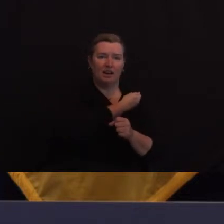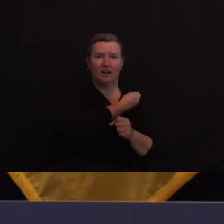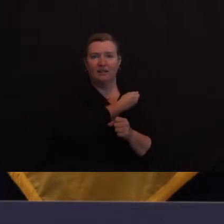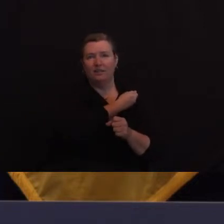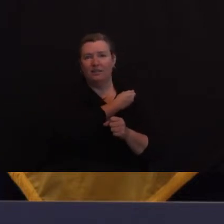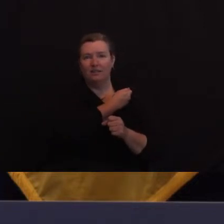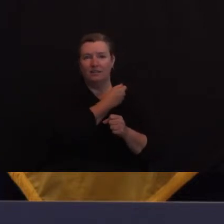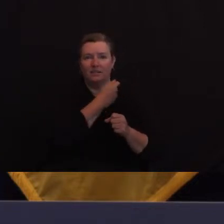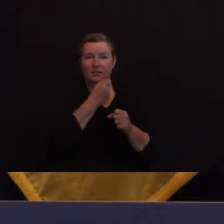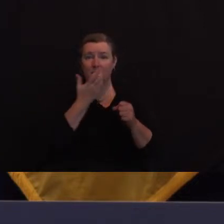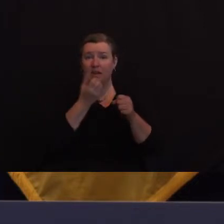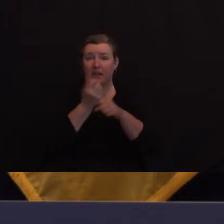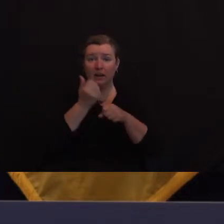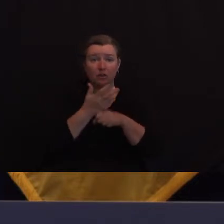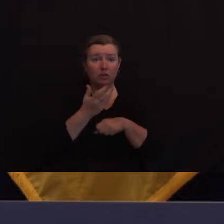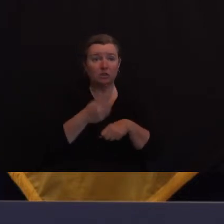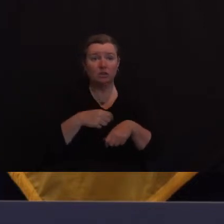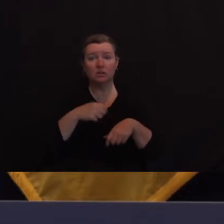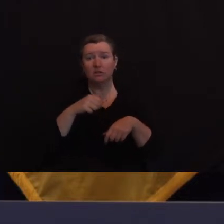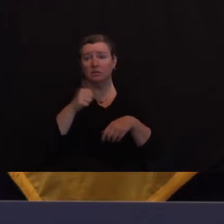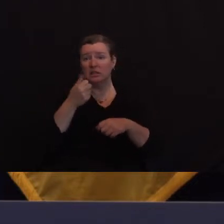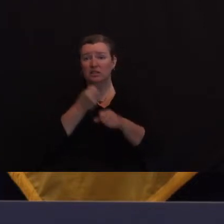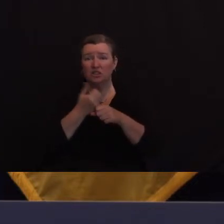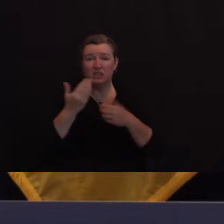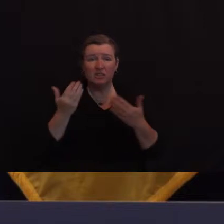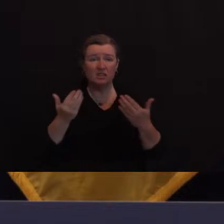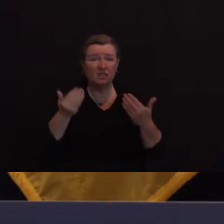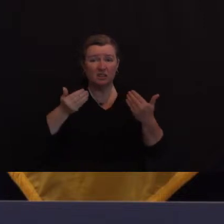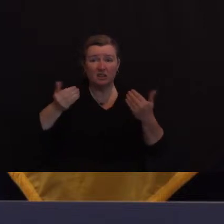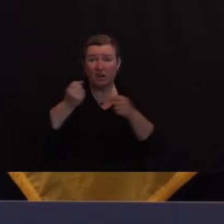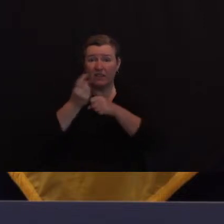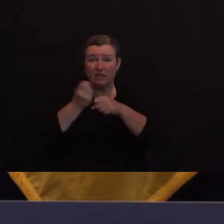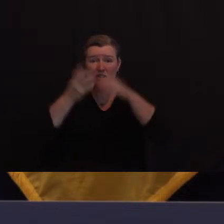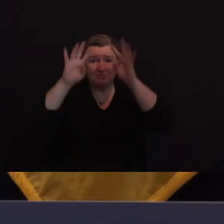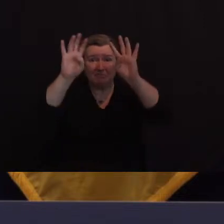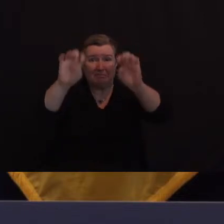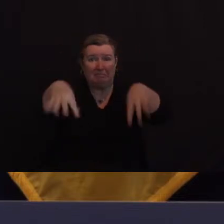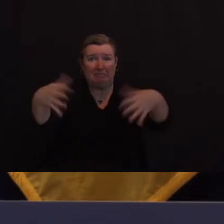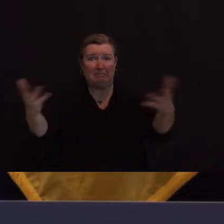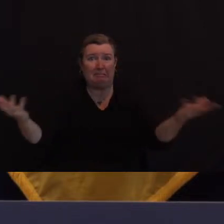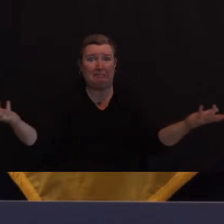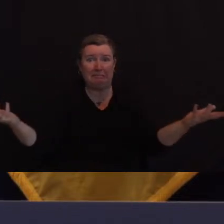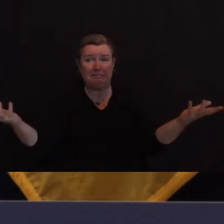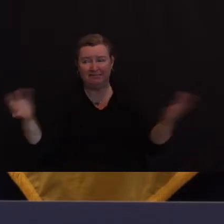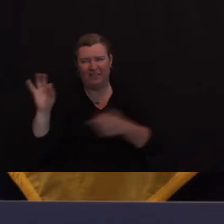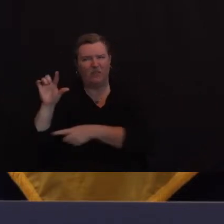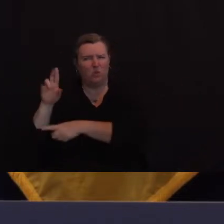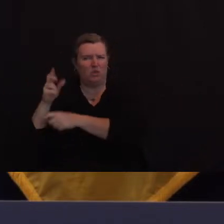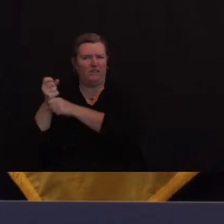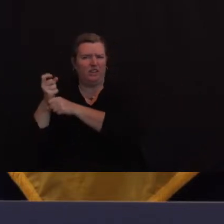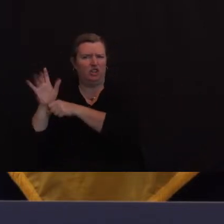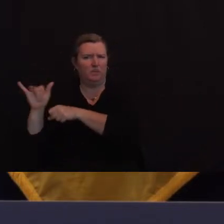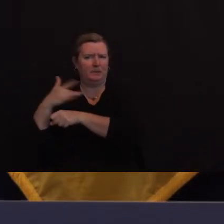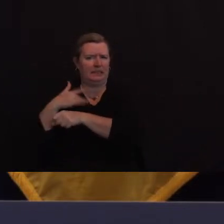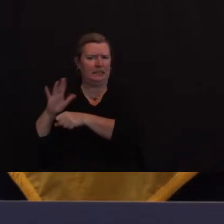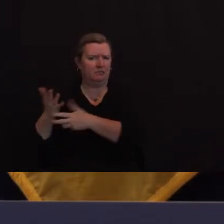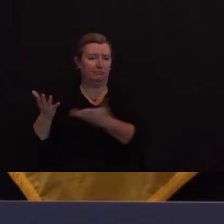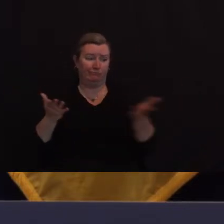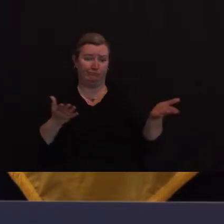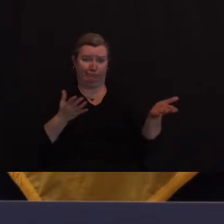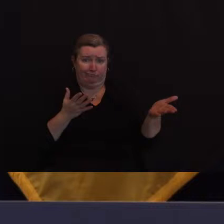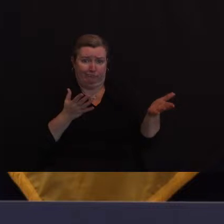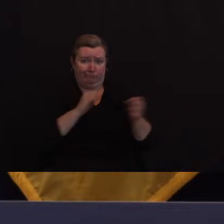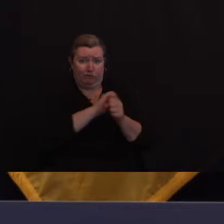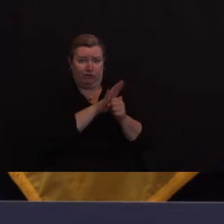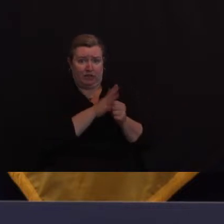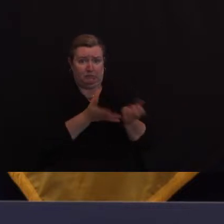booster requirements, we're going to augment our distribution in the early 2 or 3 months of whenever